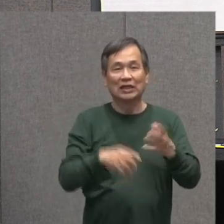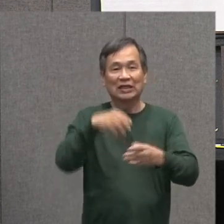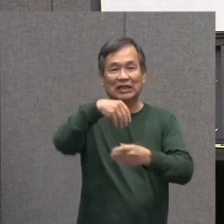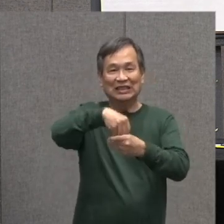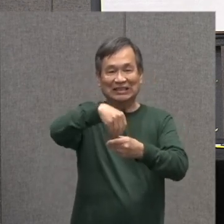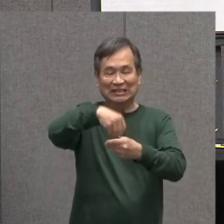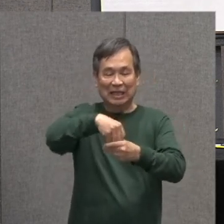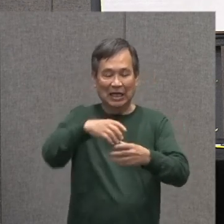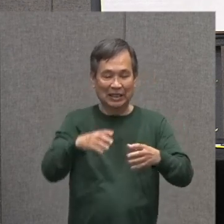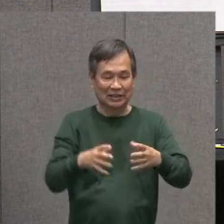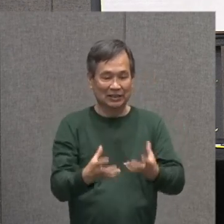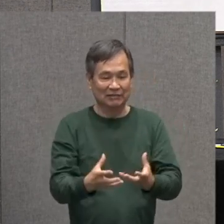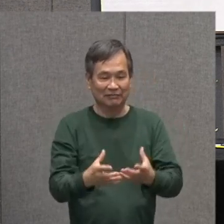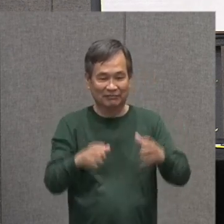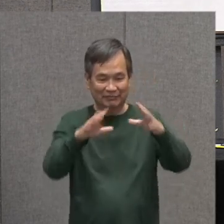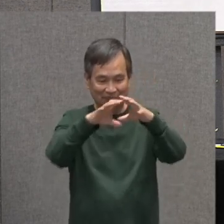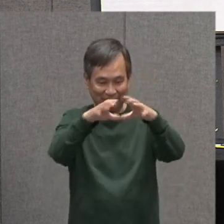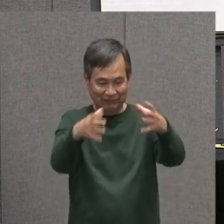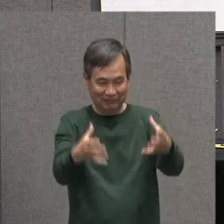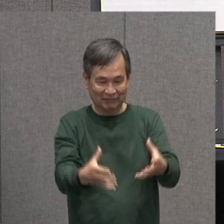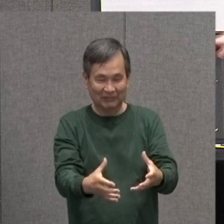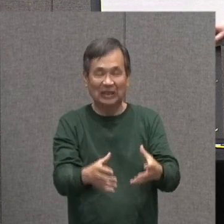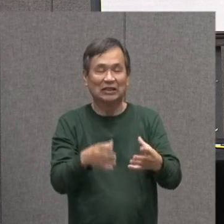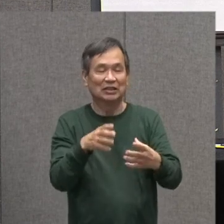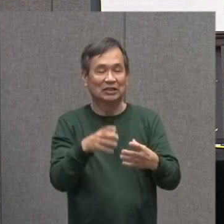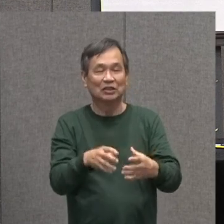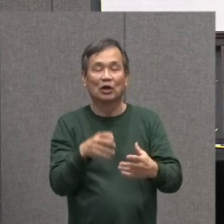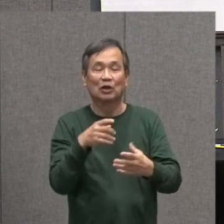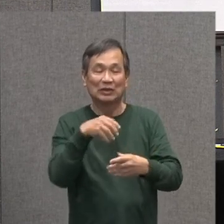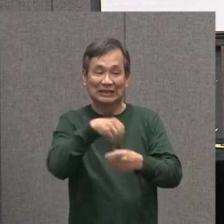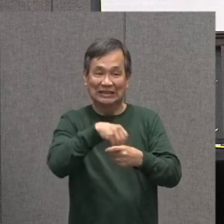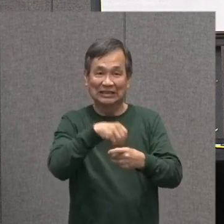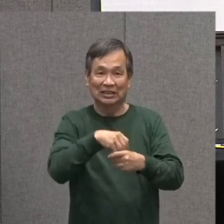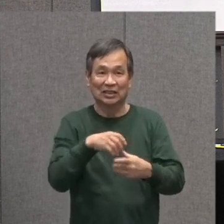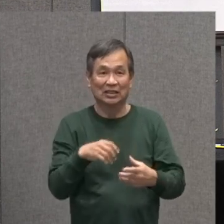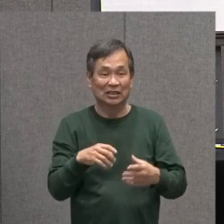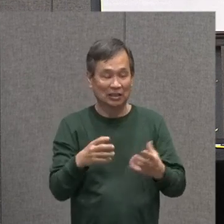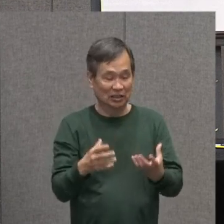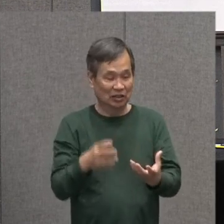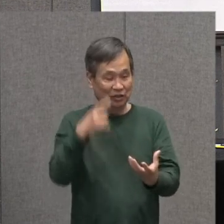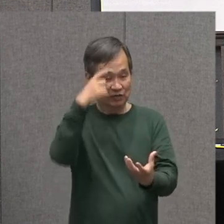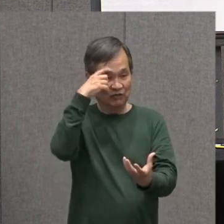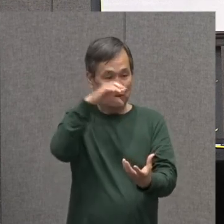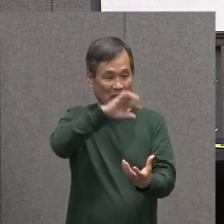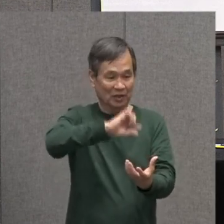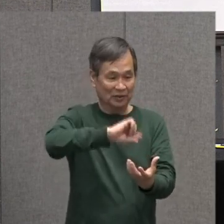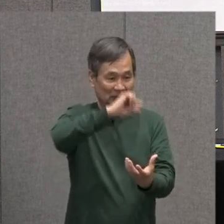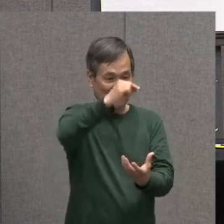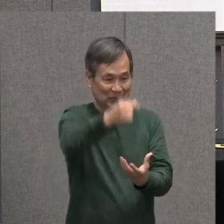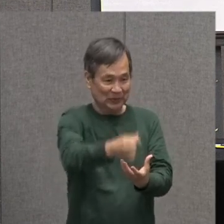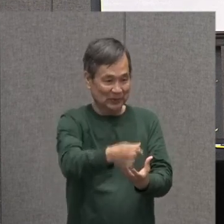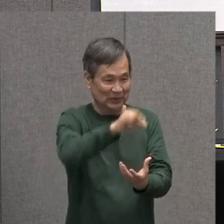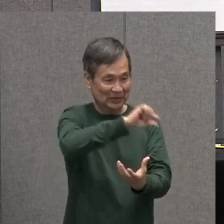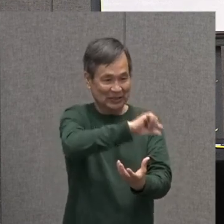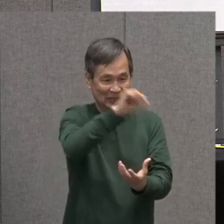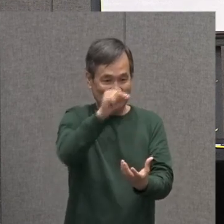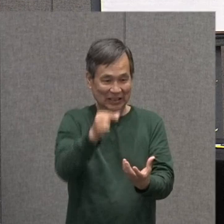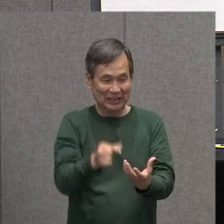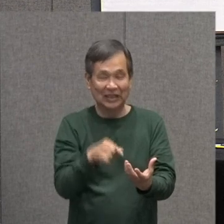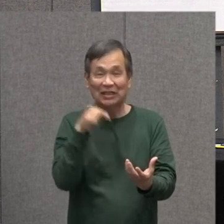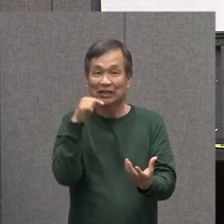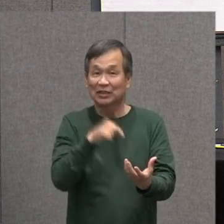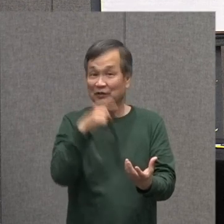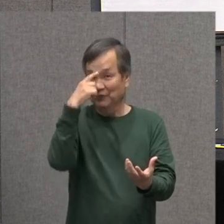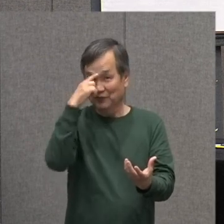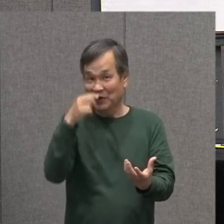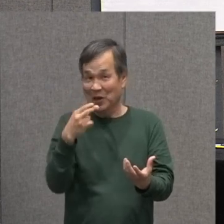sculpture that gives it shape and support. So this is an armature for our hat because whatever we're going to be adding to it is going to be on the outside